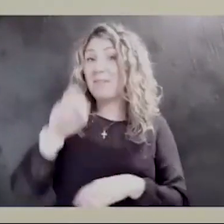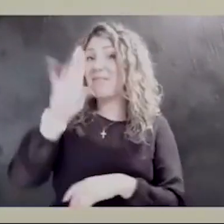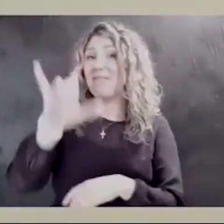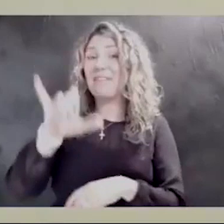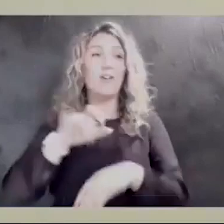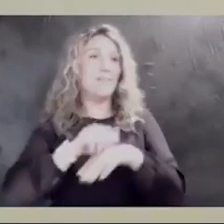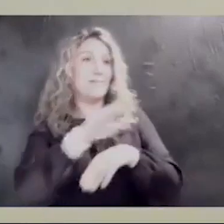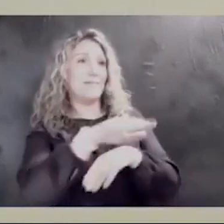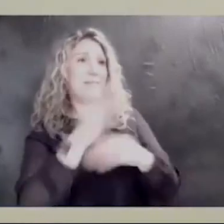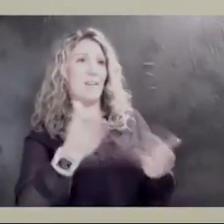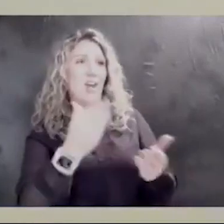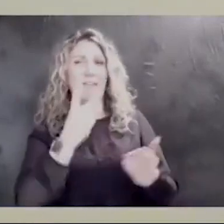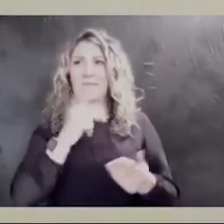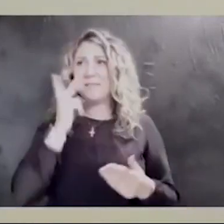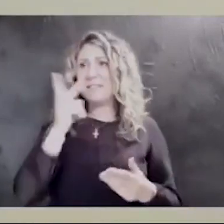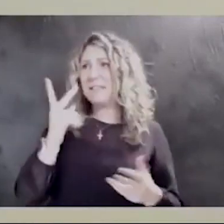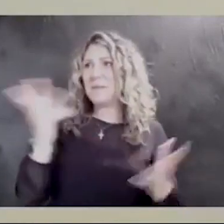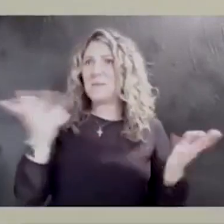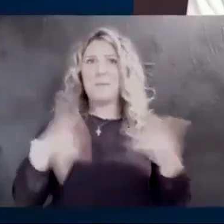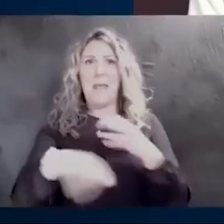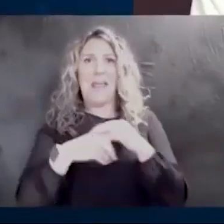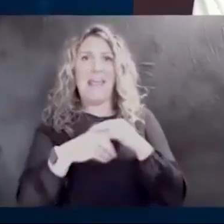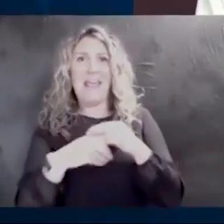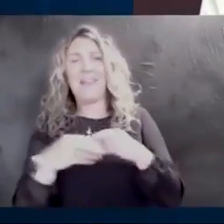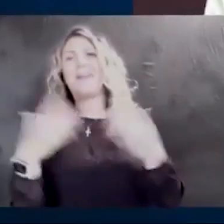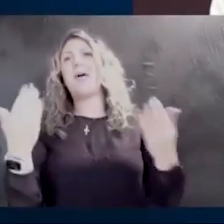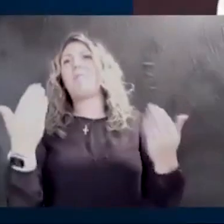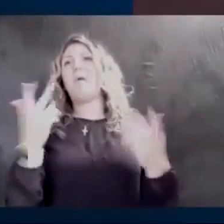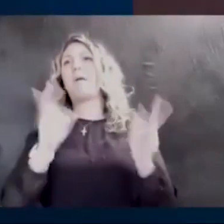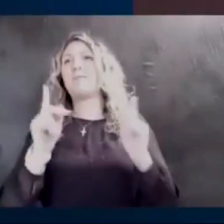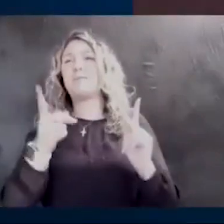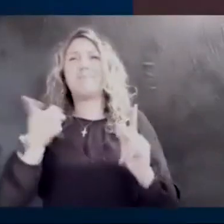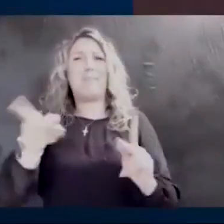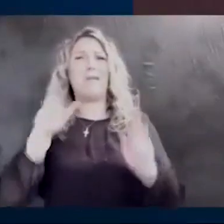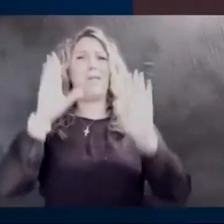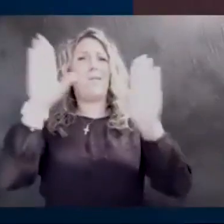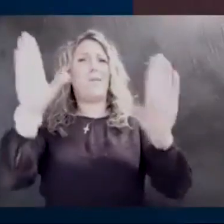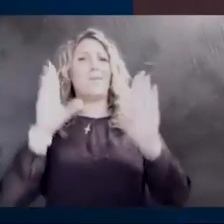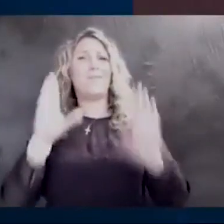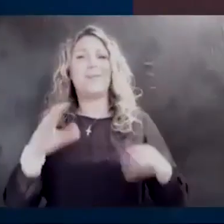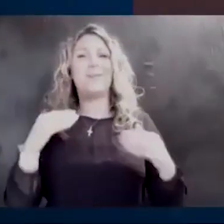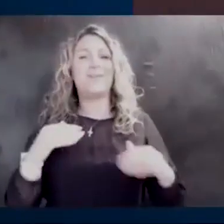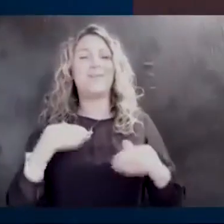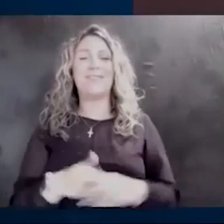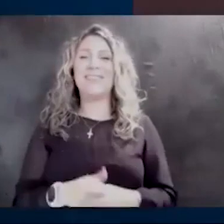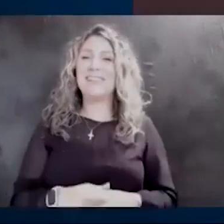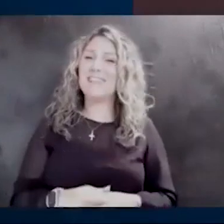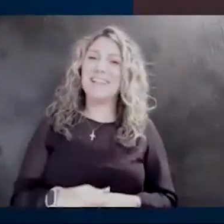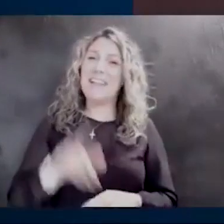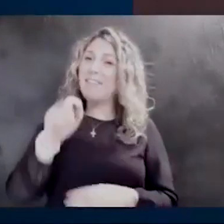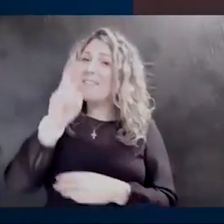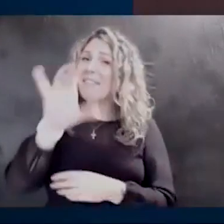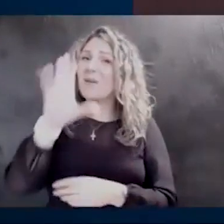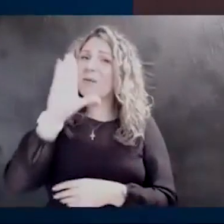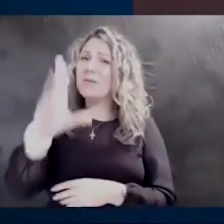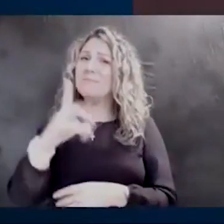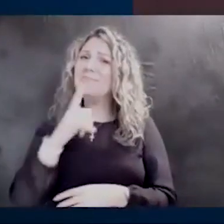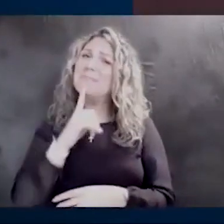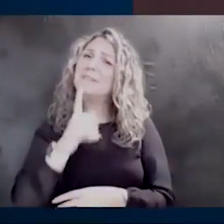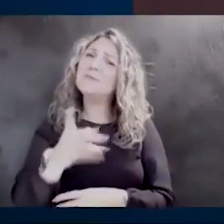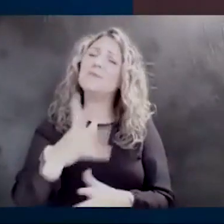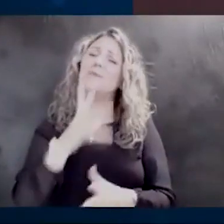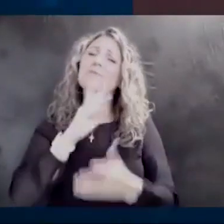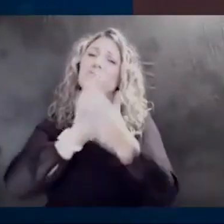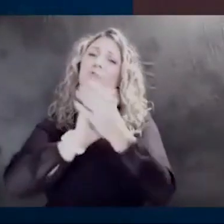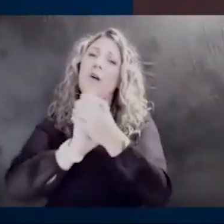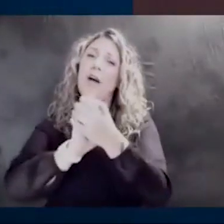like, yeah, well, what am I going to add to this? Really? Come on, people. So I think he's a great doc. Larry, we will miss you. Congratulations on the